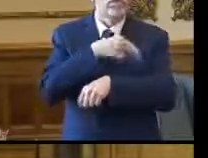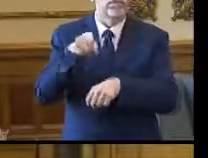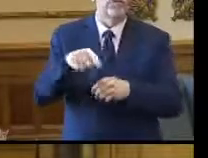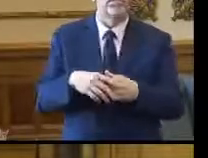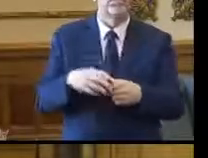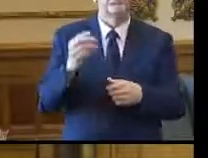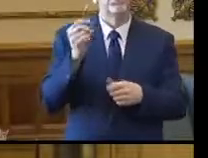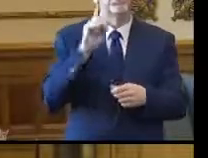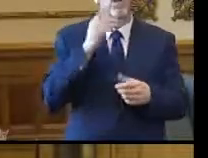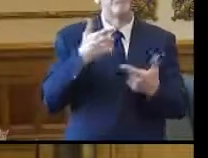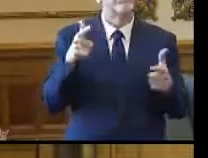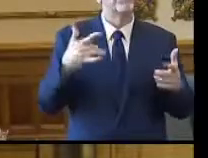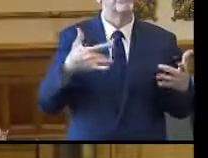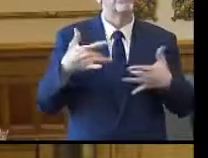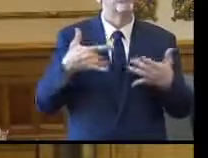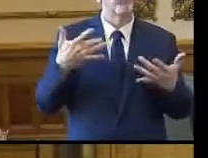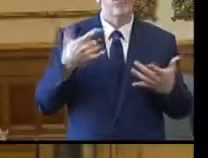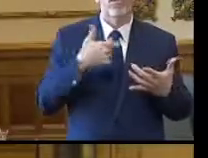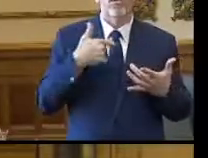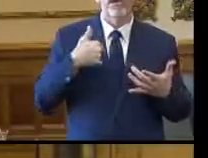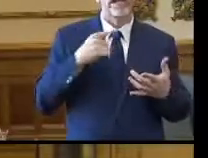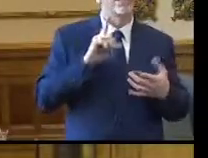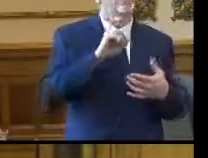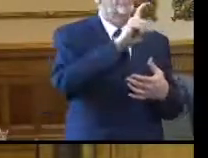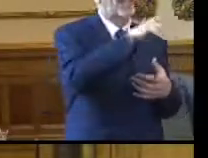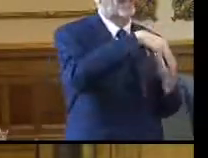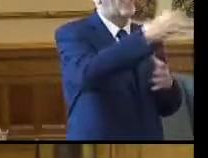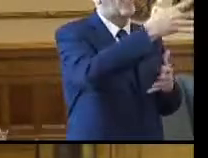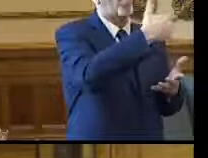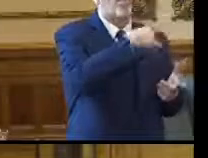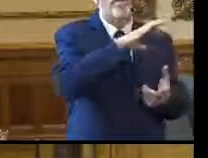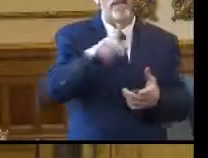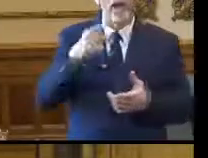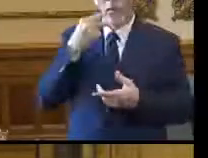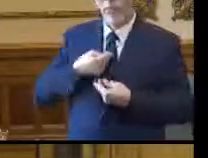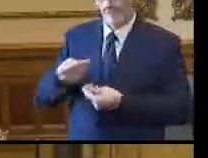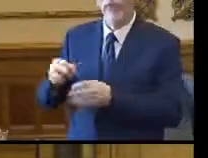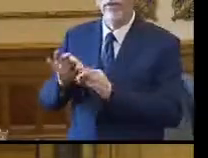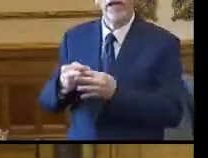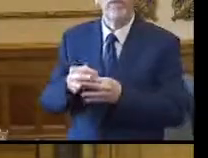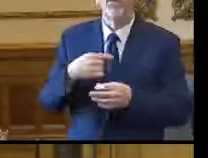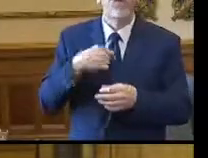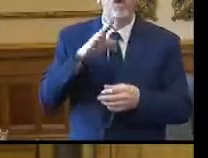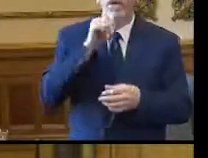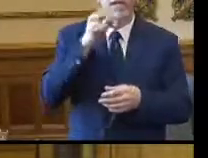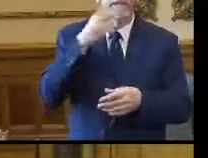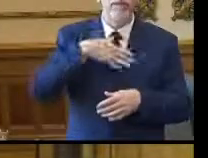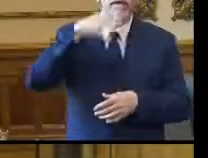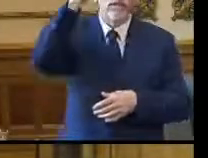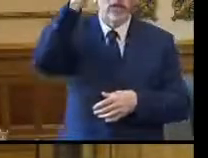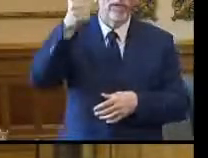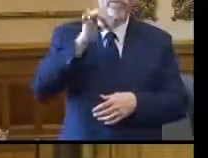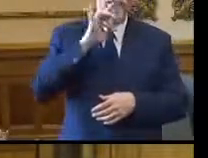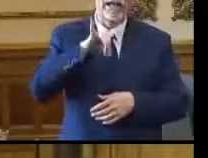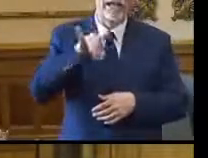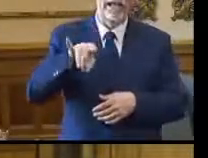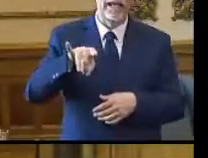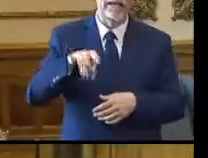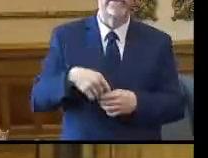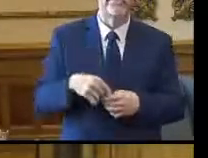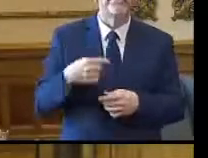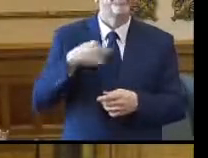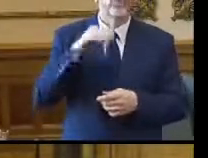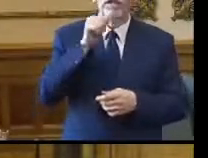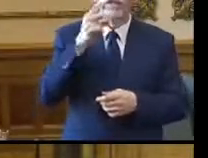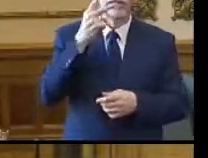the biggest concern is obviously that we bring it back to our family. So we will not be seeing my father, who's 88 years old, and we will not